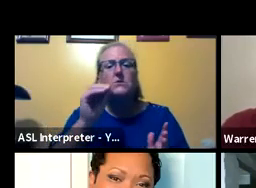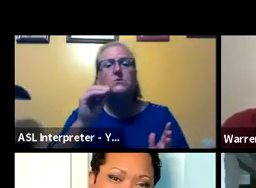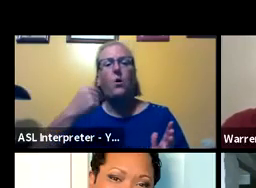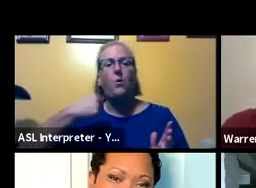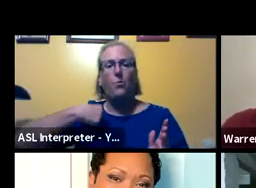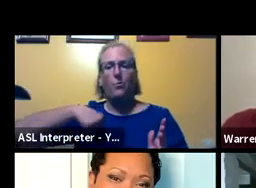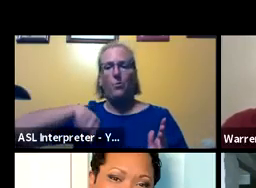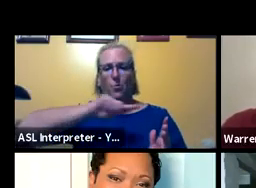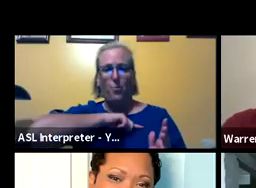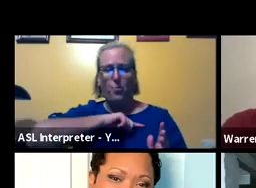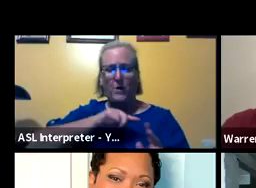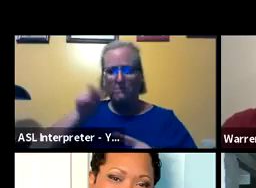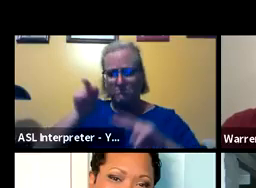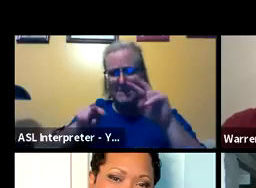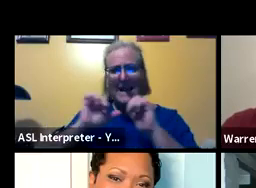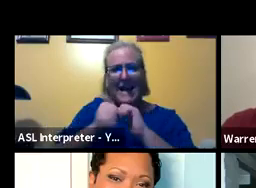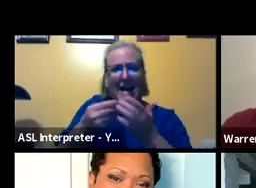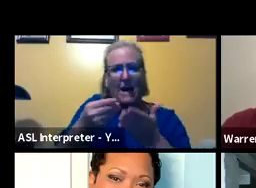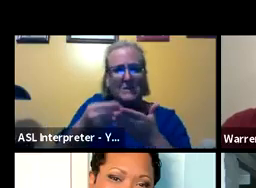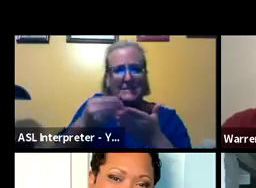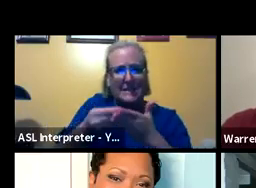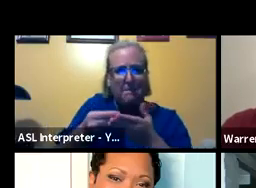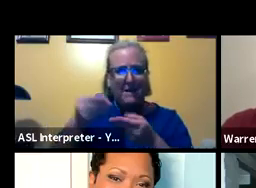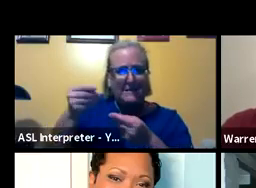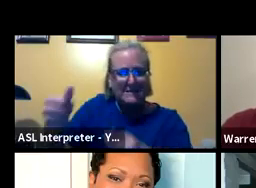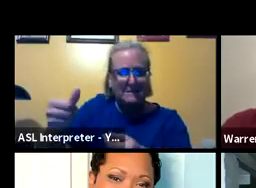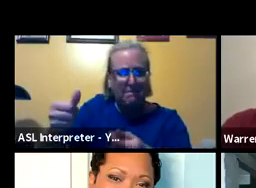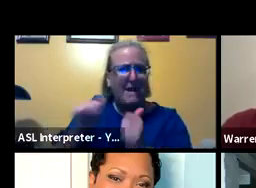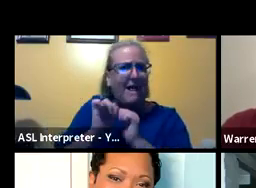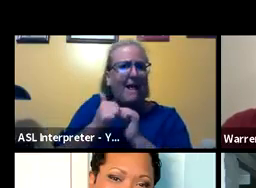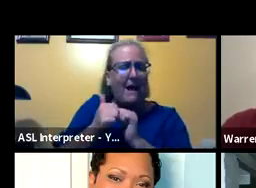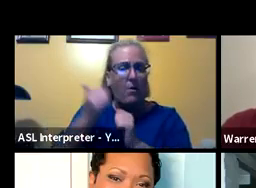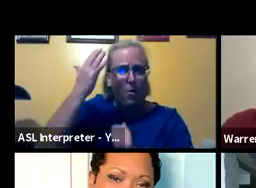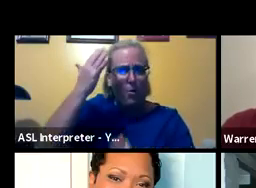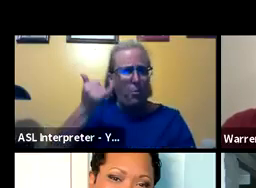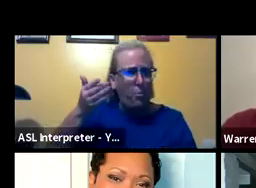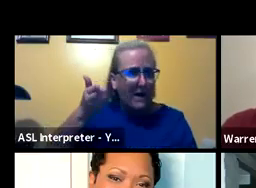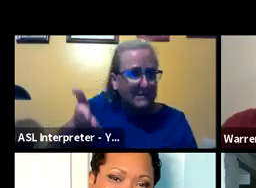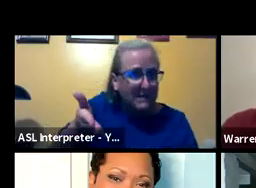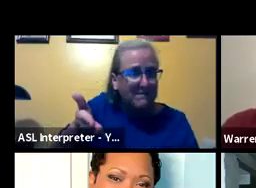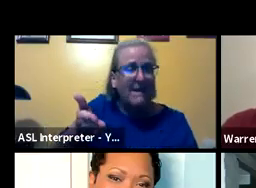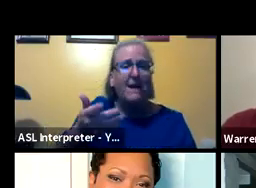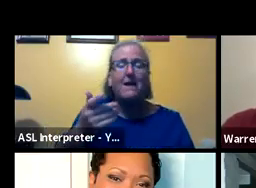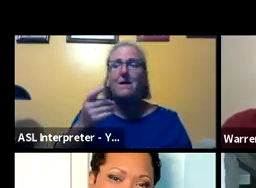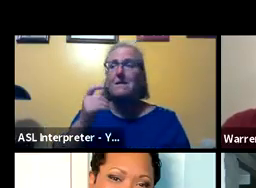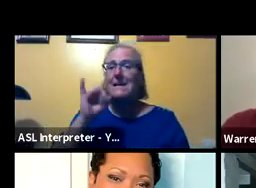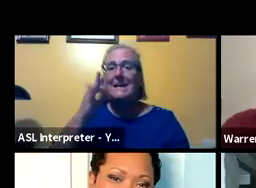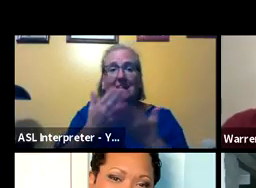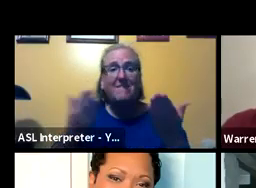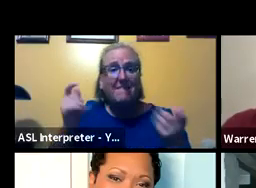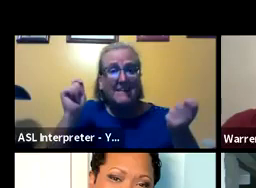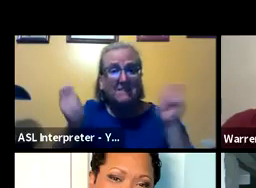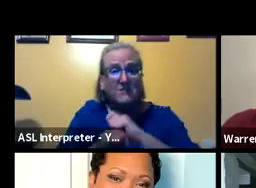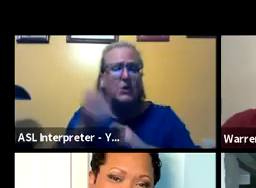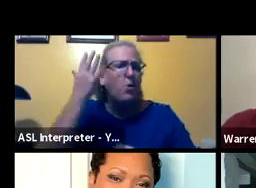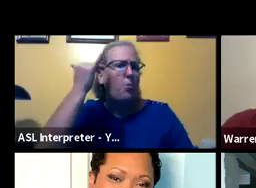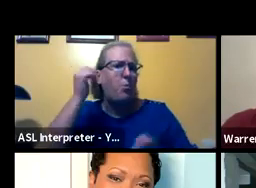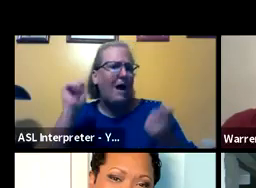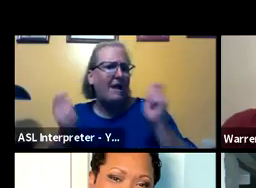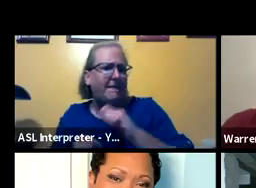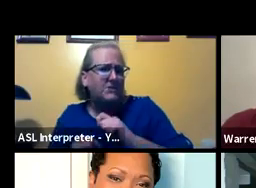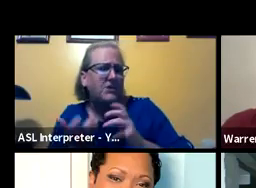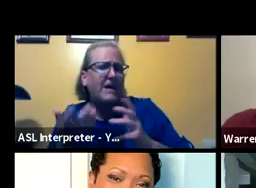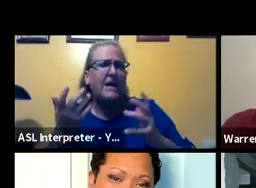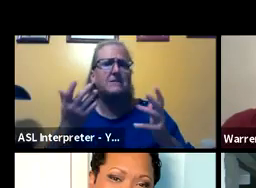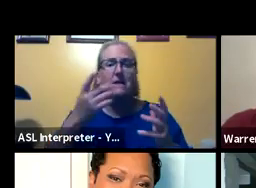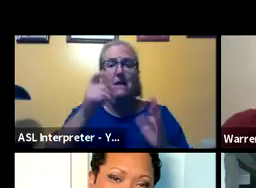how is that money being spent? Why is it there? If things have changed, why have they changed? Because the state funding